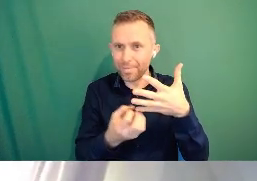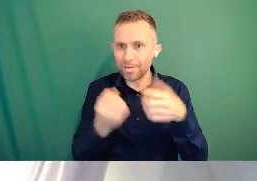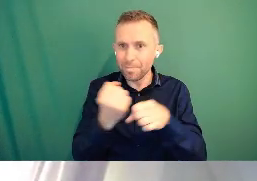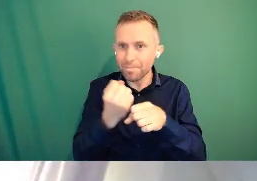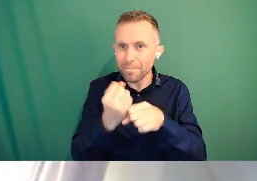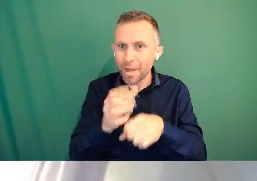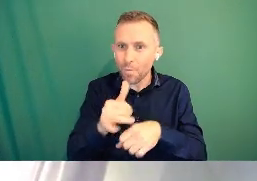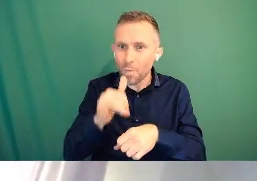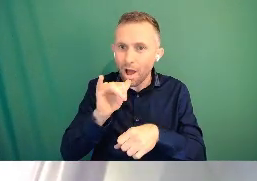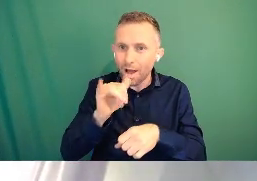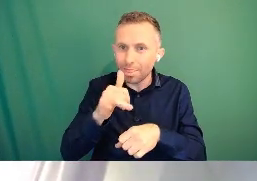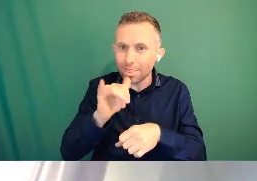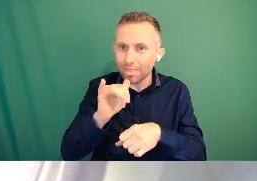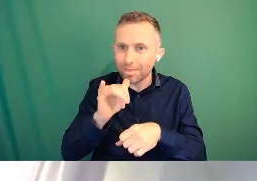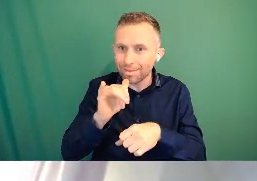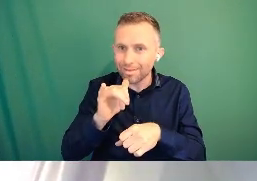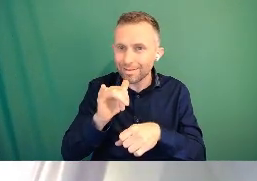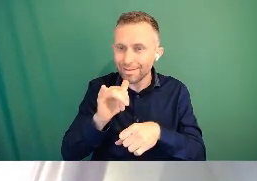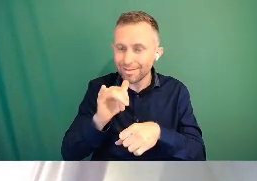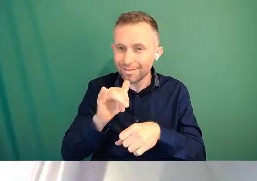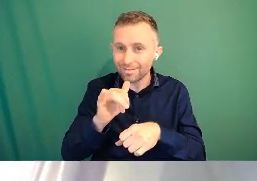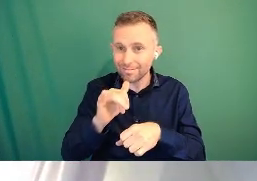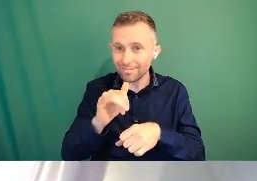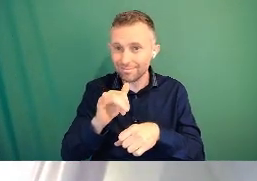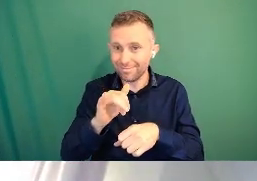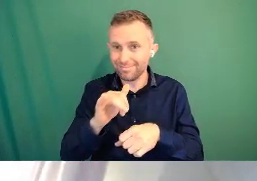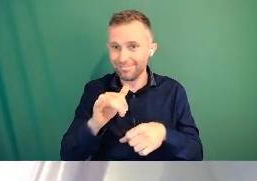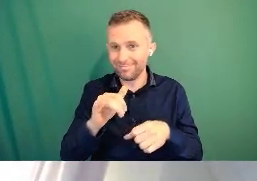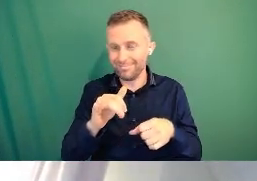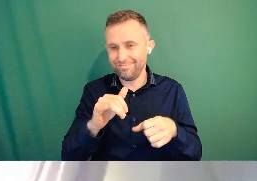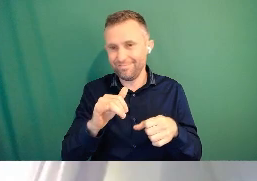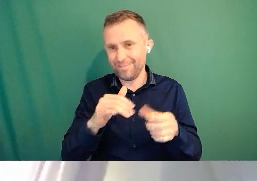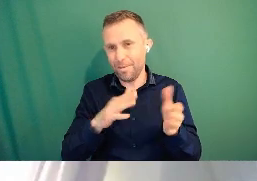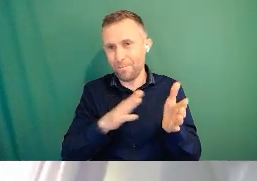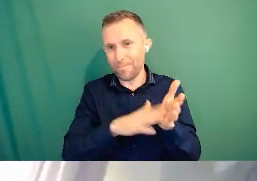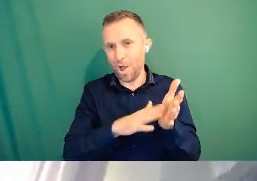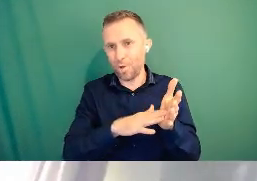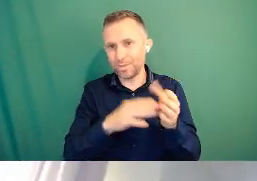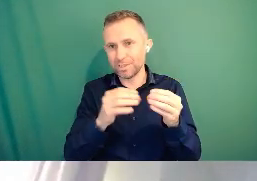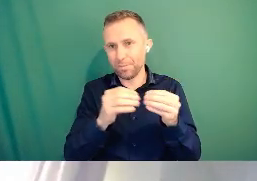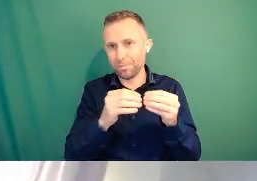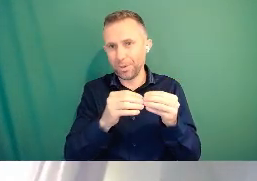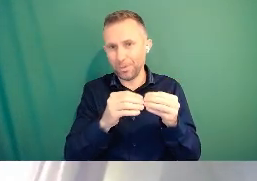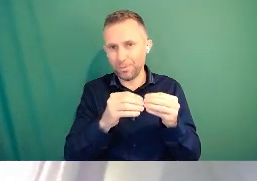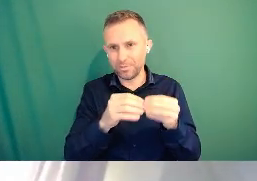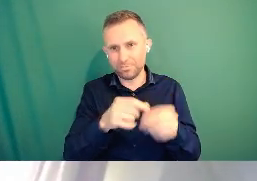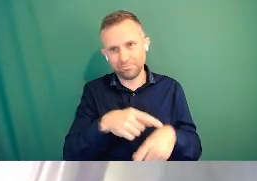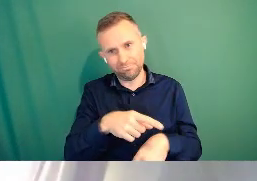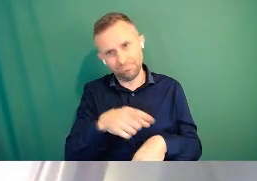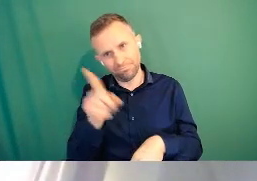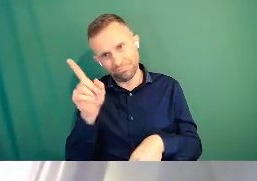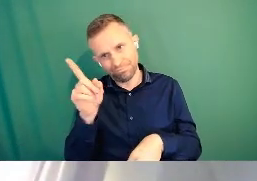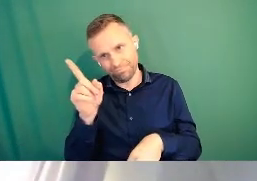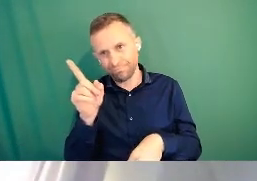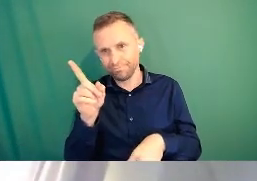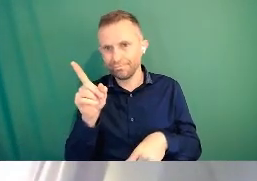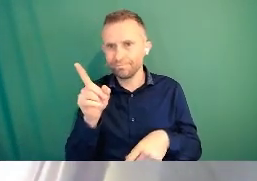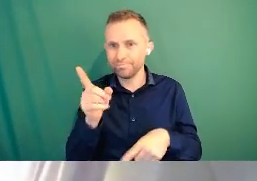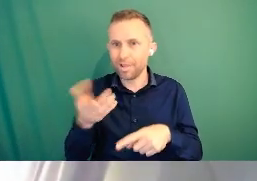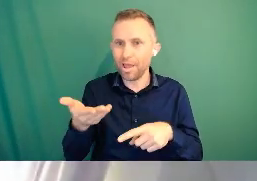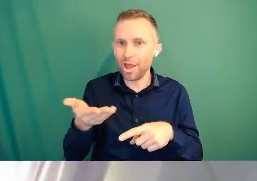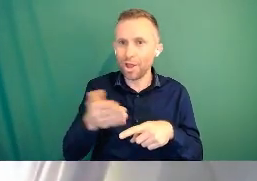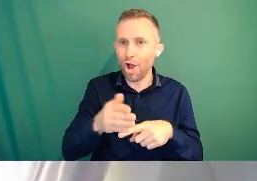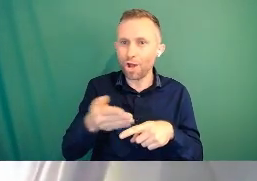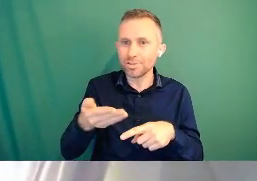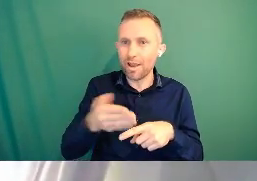sent his gardener to France to study the making of wine. His gardener, Mr. Pettigrew,